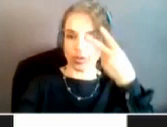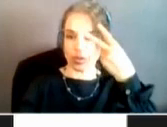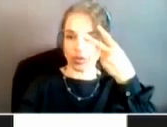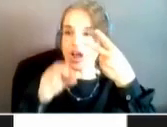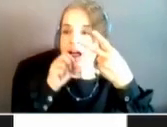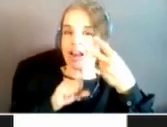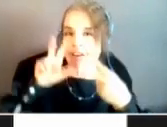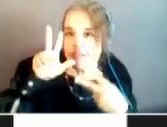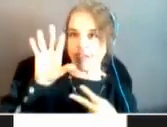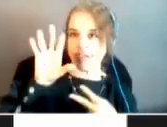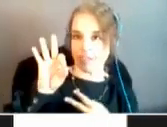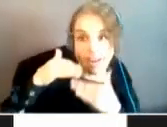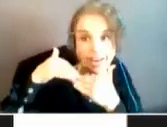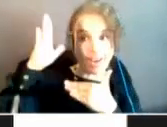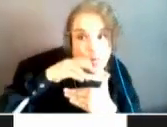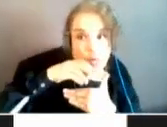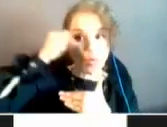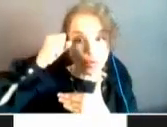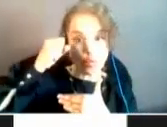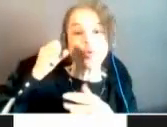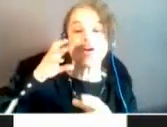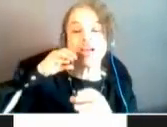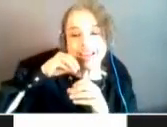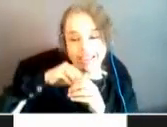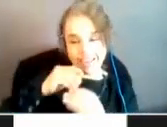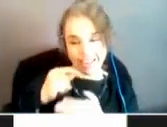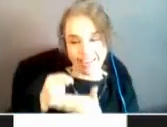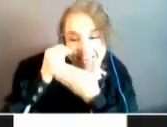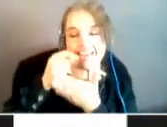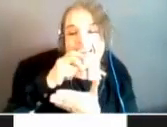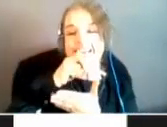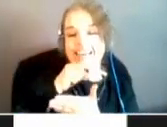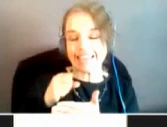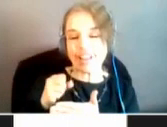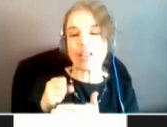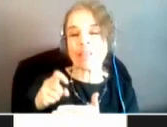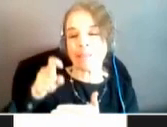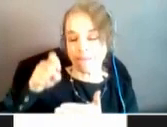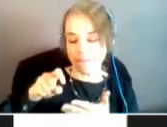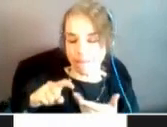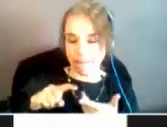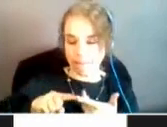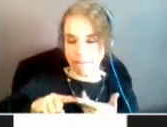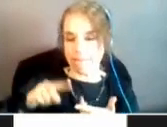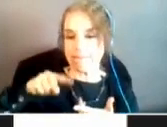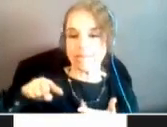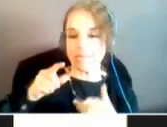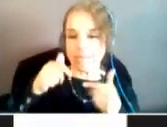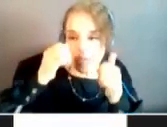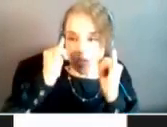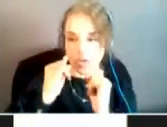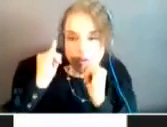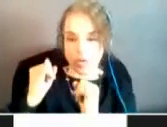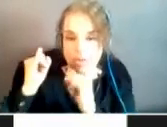years and up, and also transitional age adults with mature needs. So these are individuals who